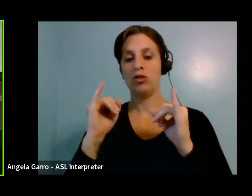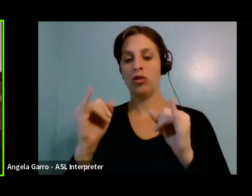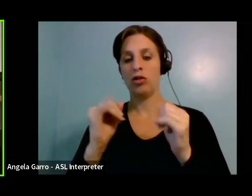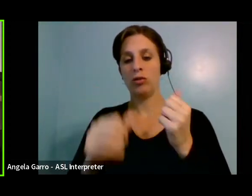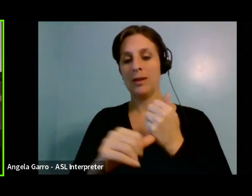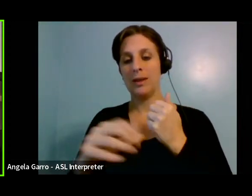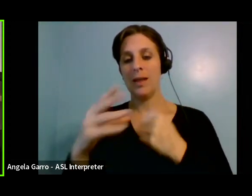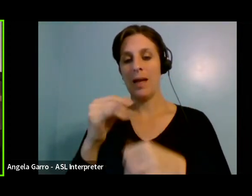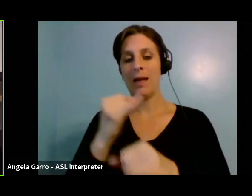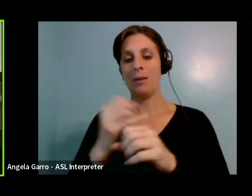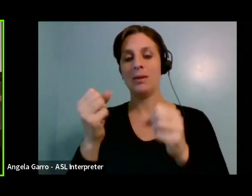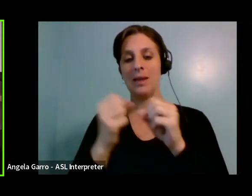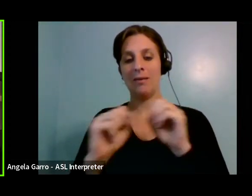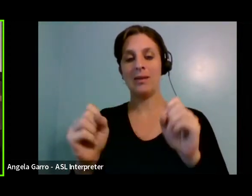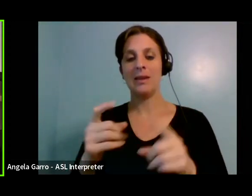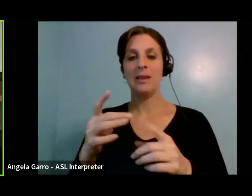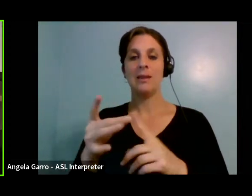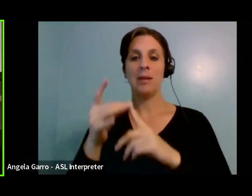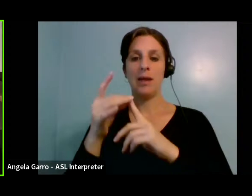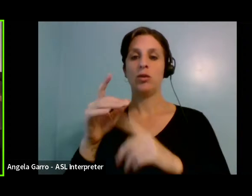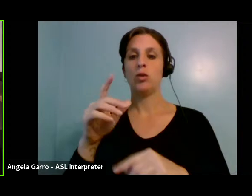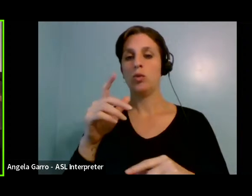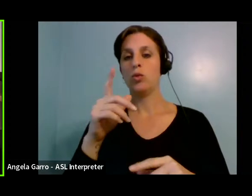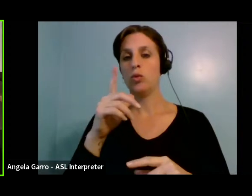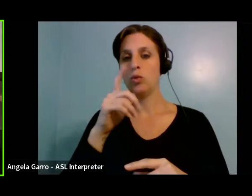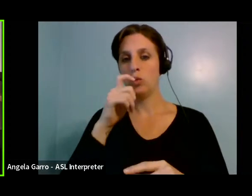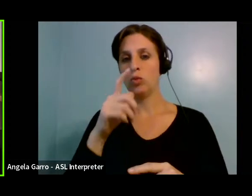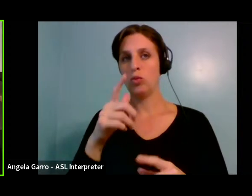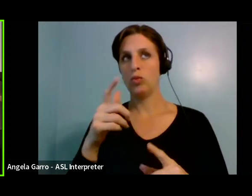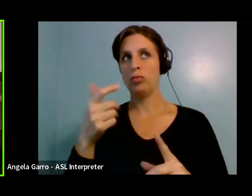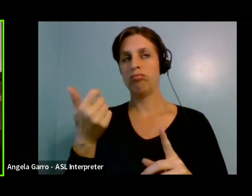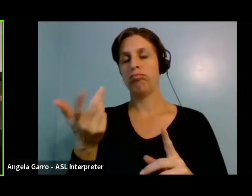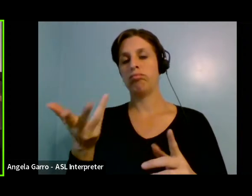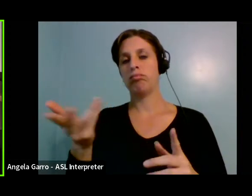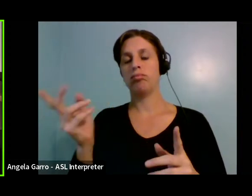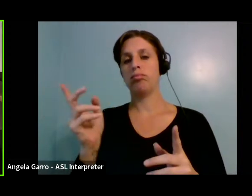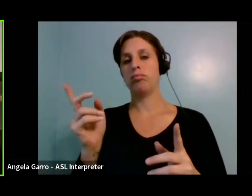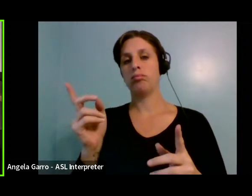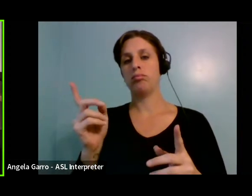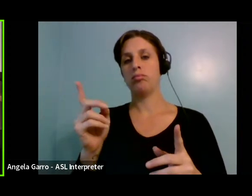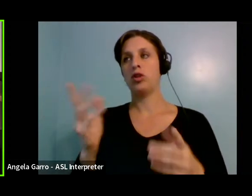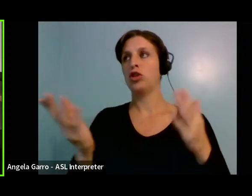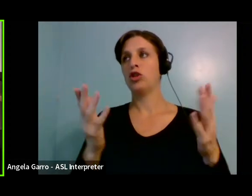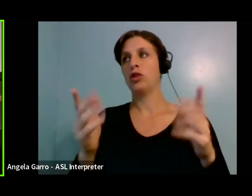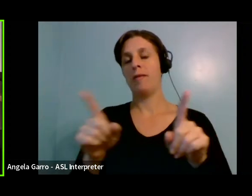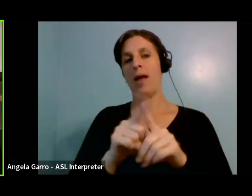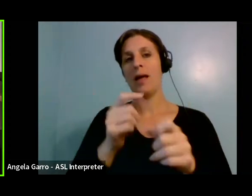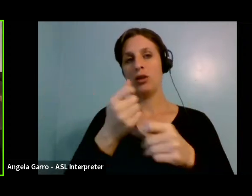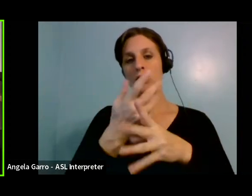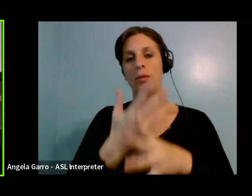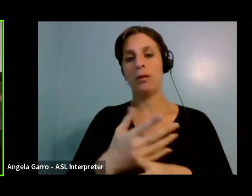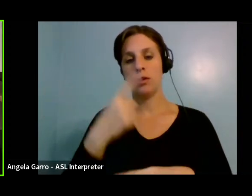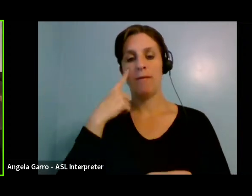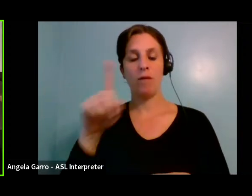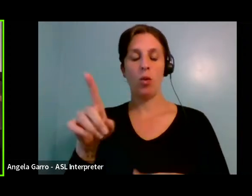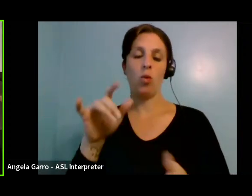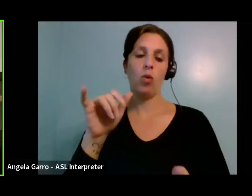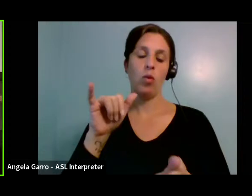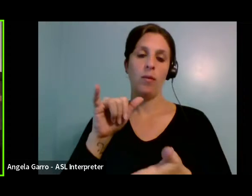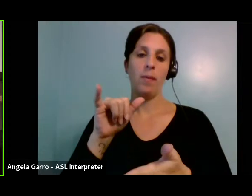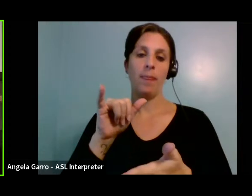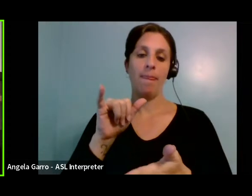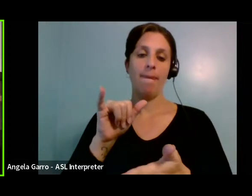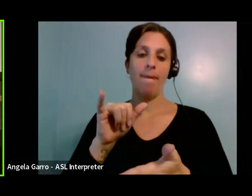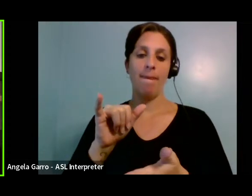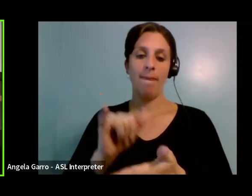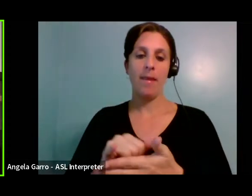specialists who looked to serve as supervisors for those